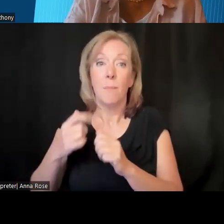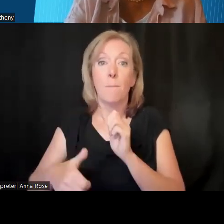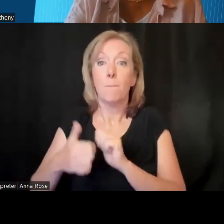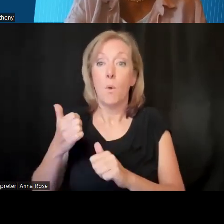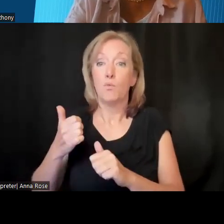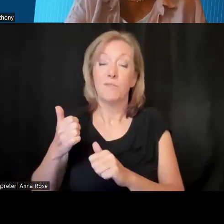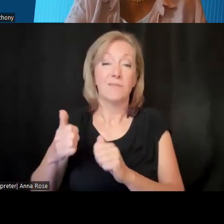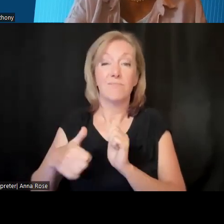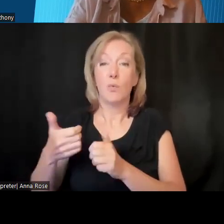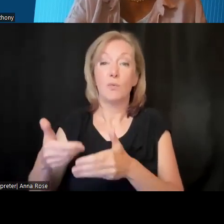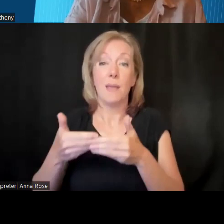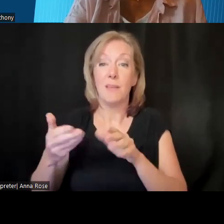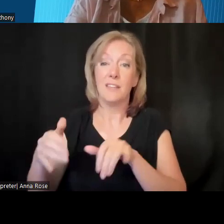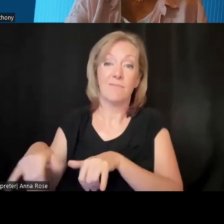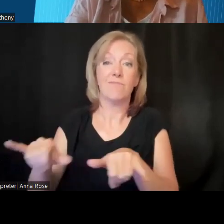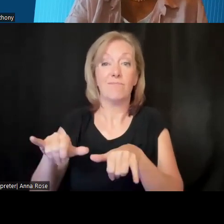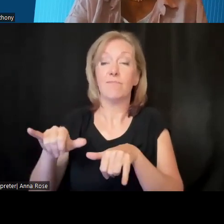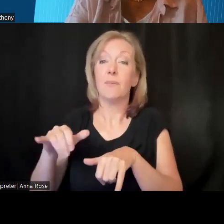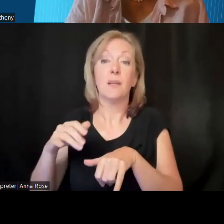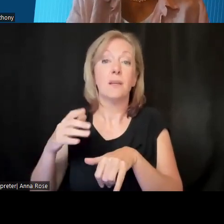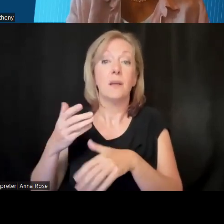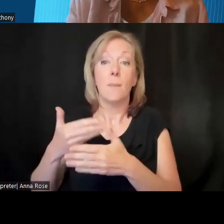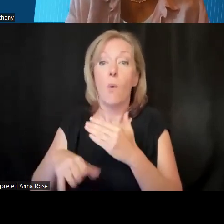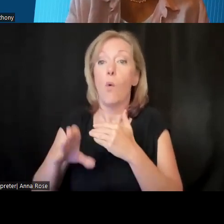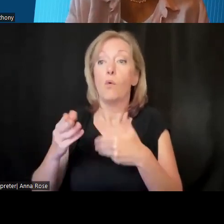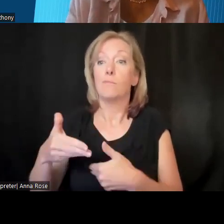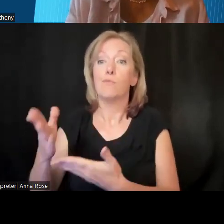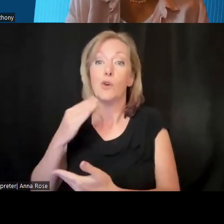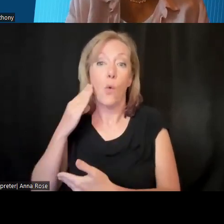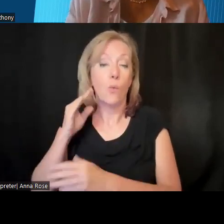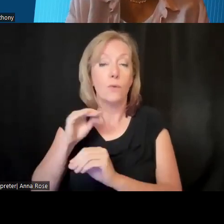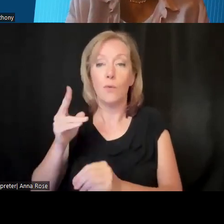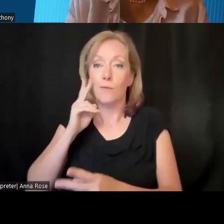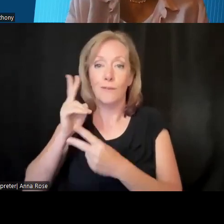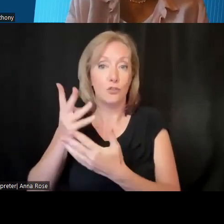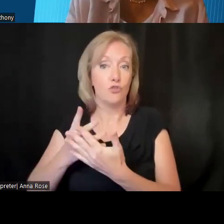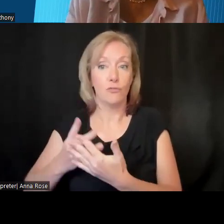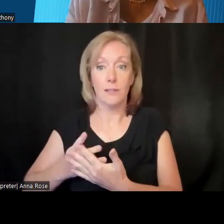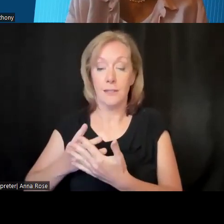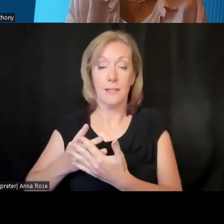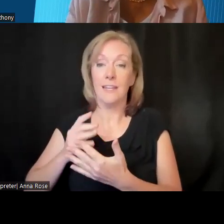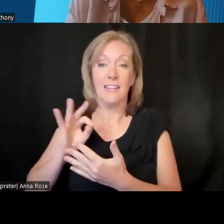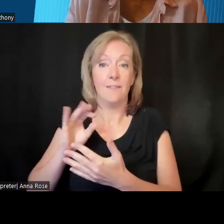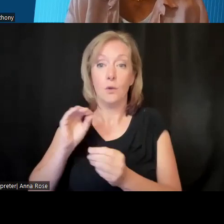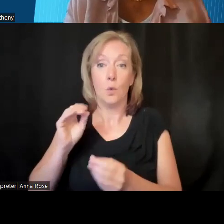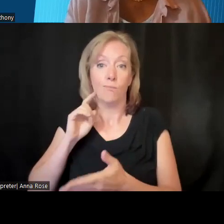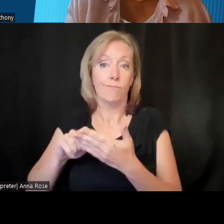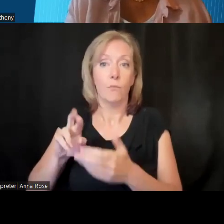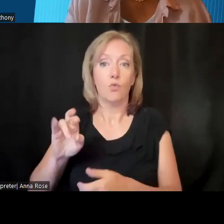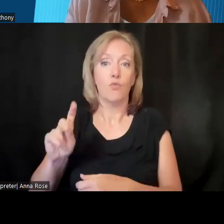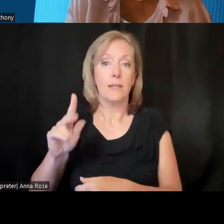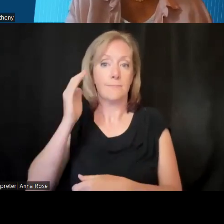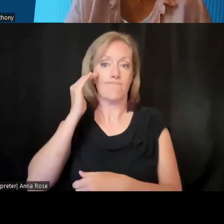the vast majority of babies leave the hospital after being born without any type of vision screening.